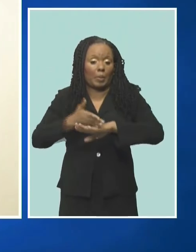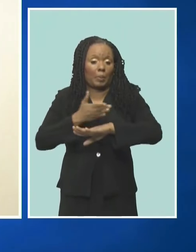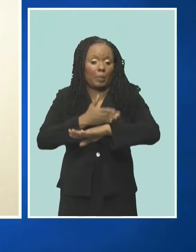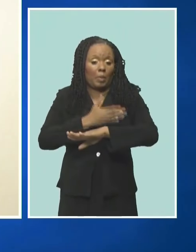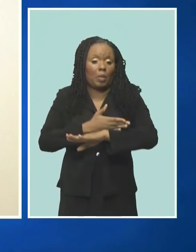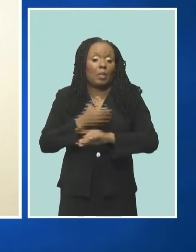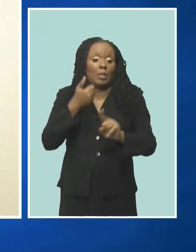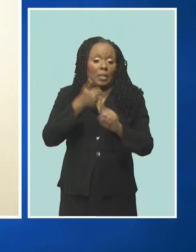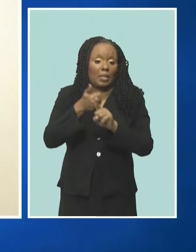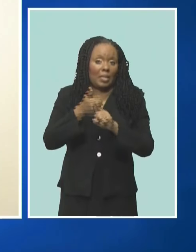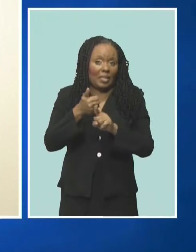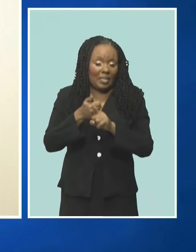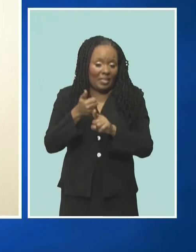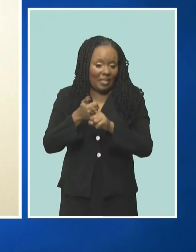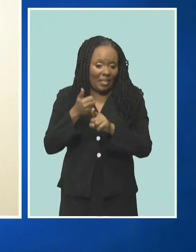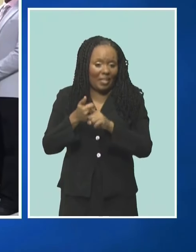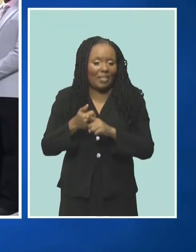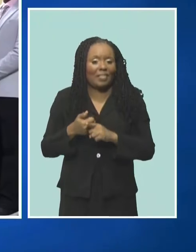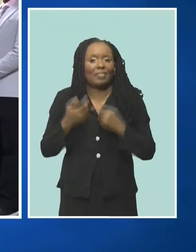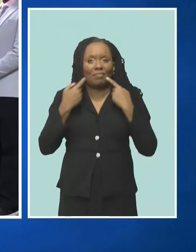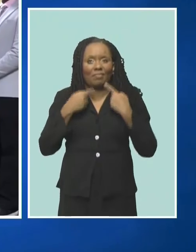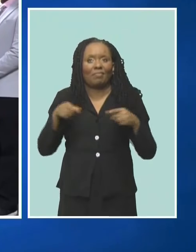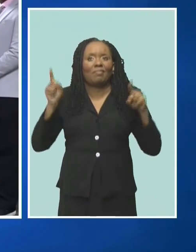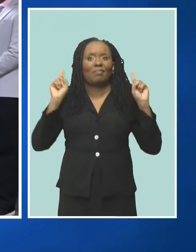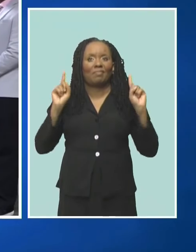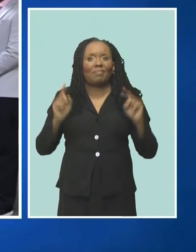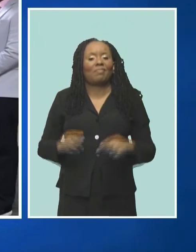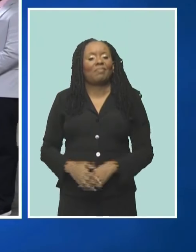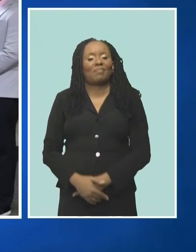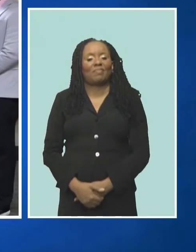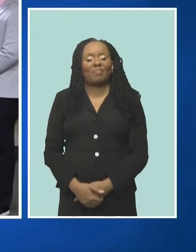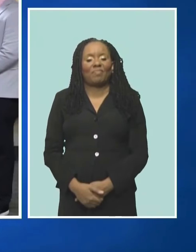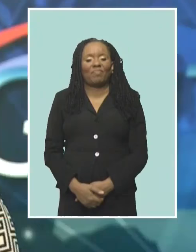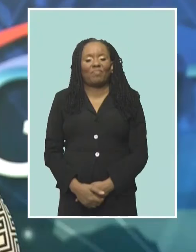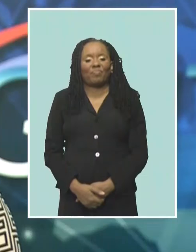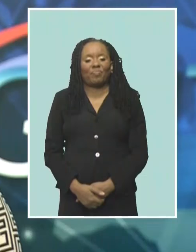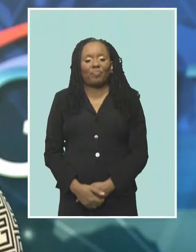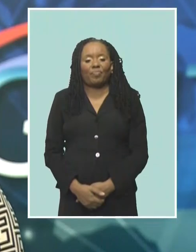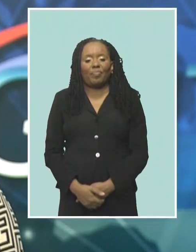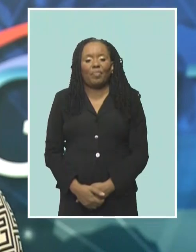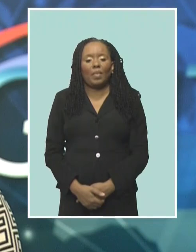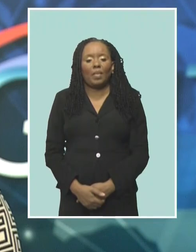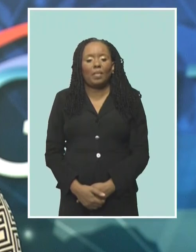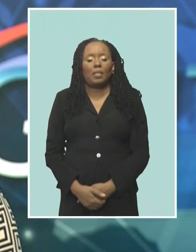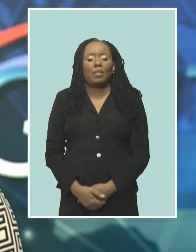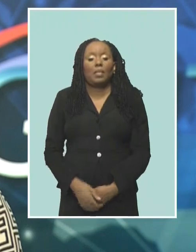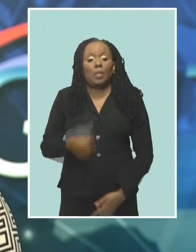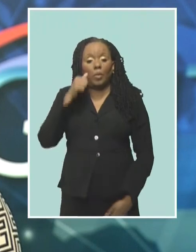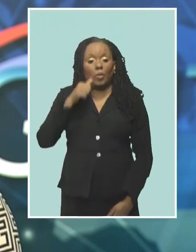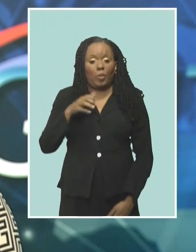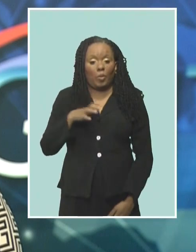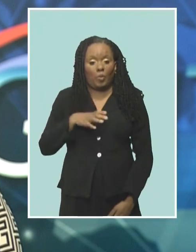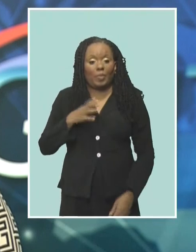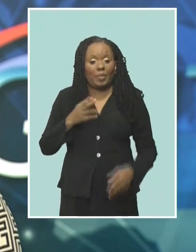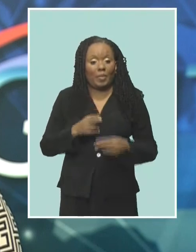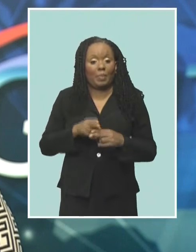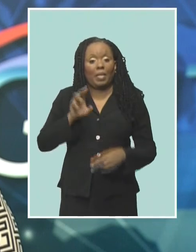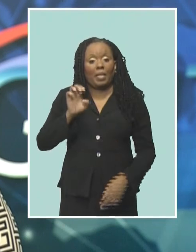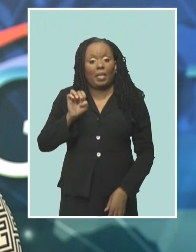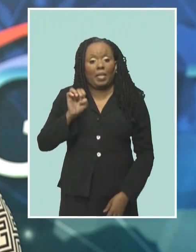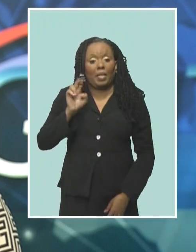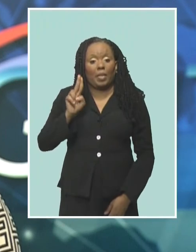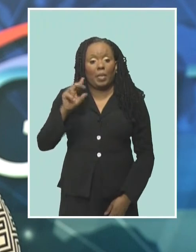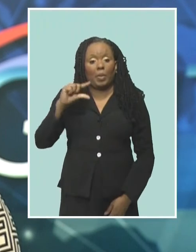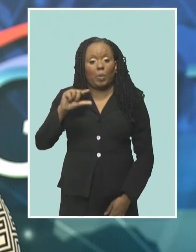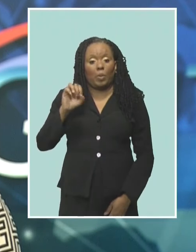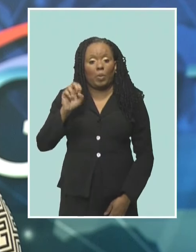their lot. Rachel Agard, CBC News. Eugene Ince has 100 reasons to